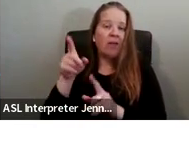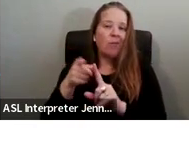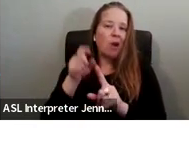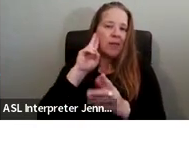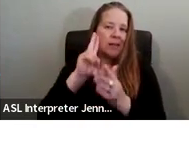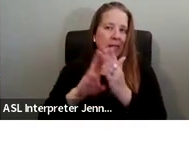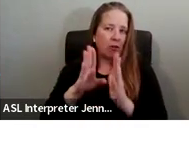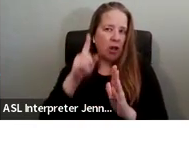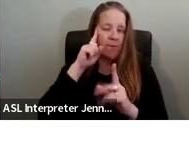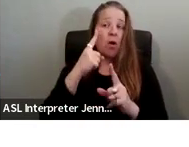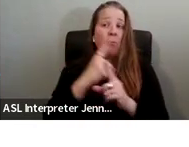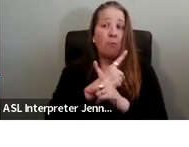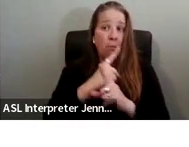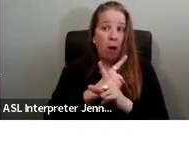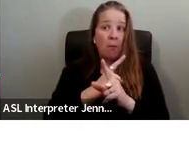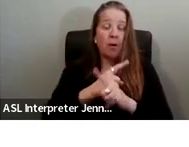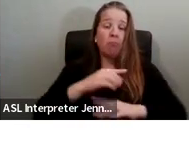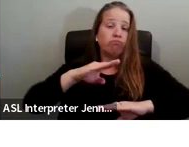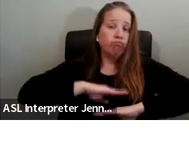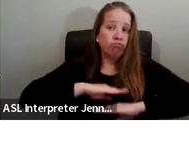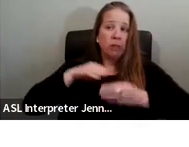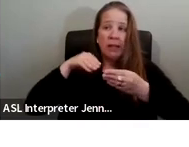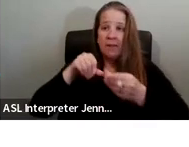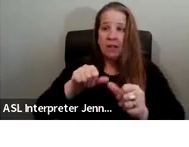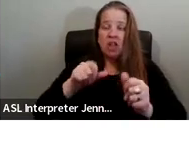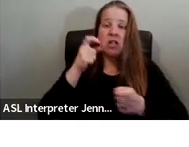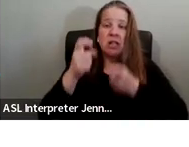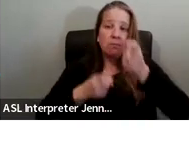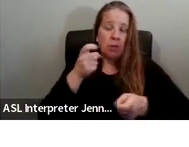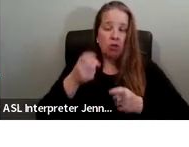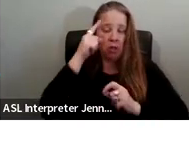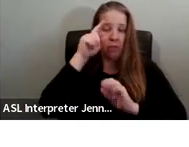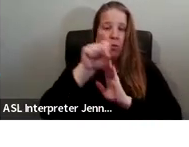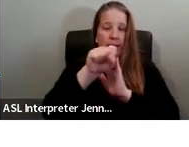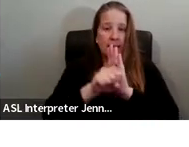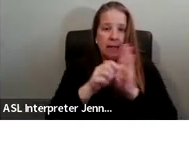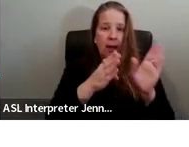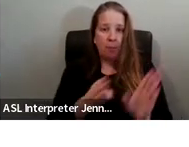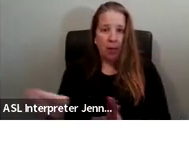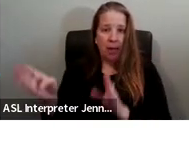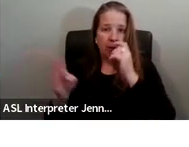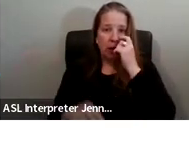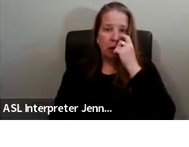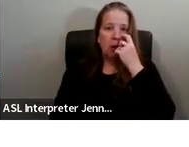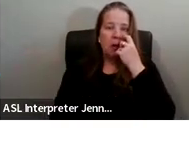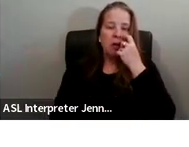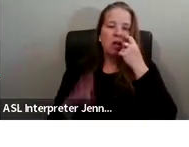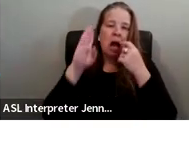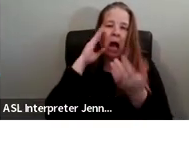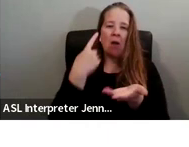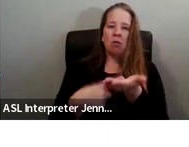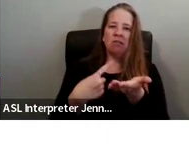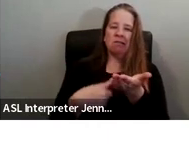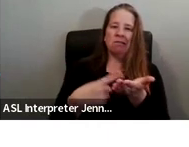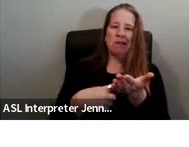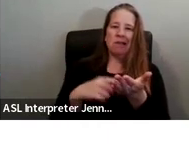and efficient administration of the state plan. And I'll get into the 1915I